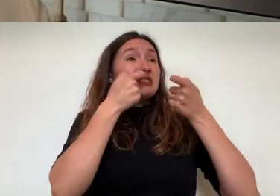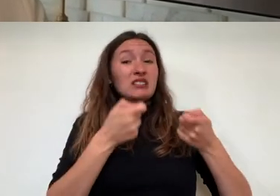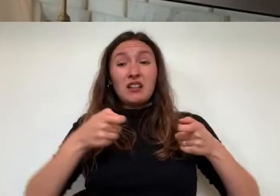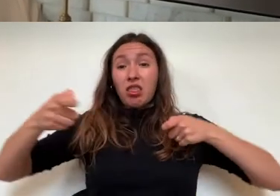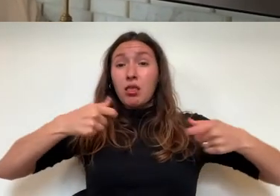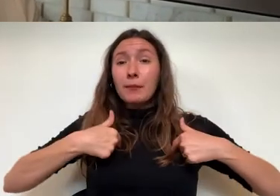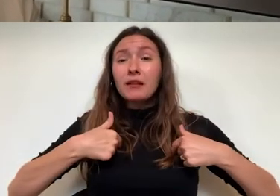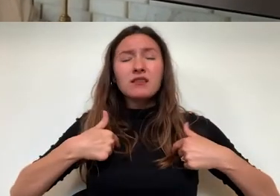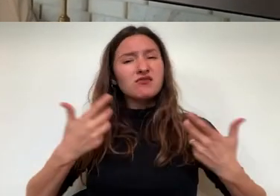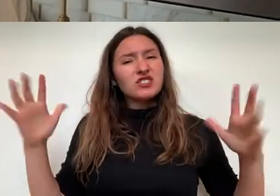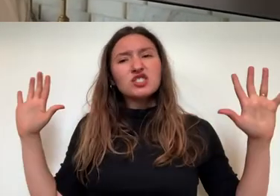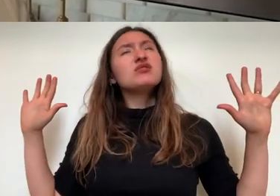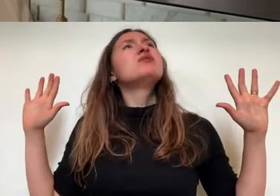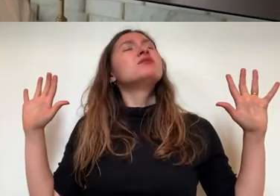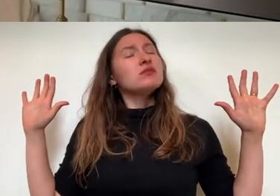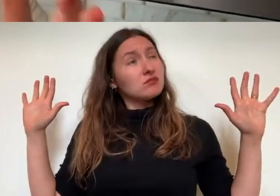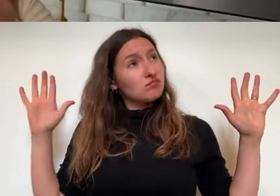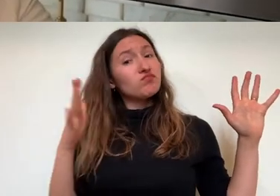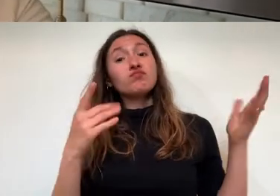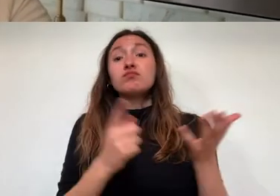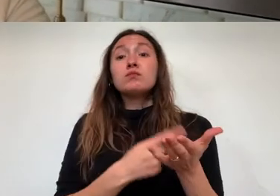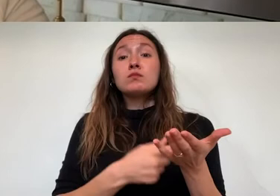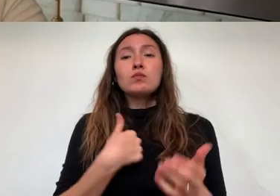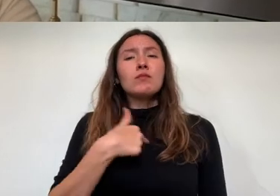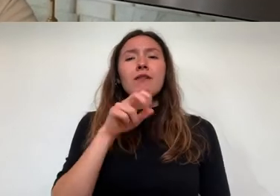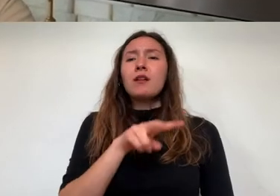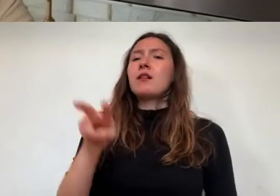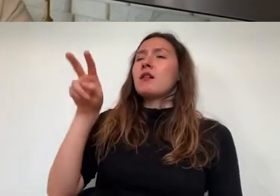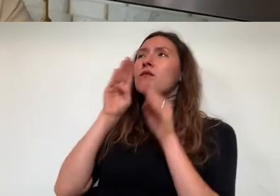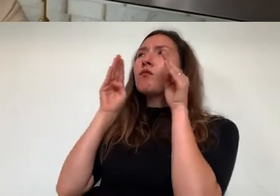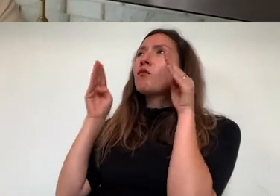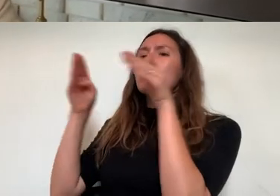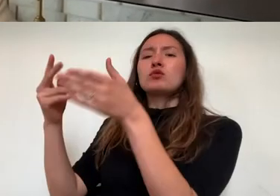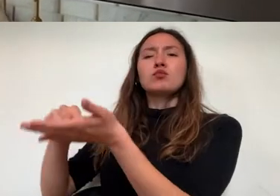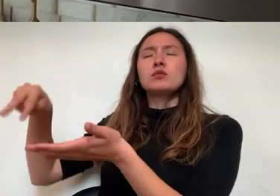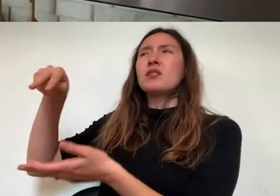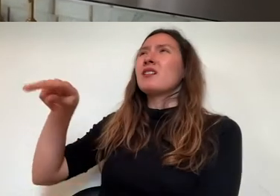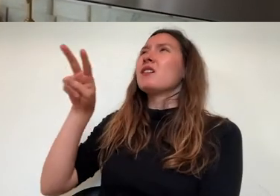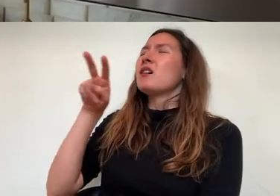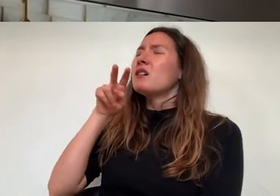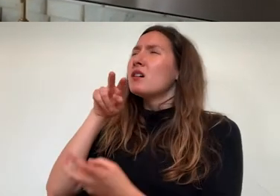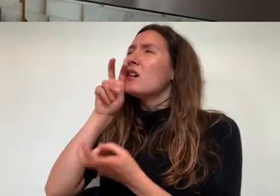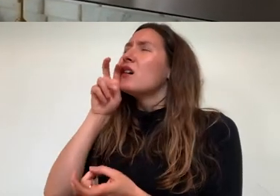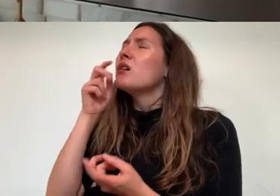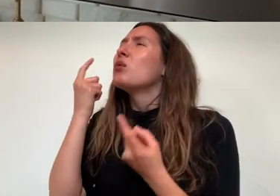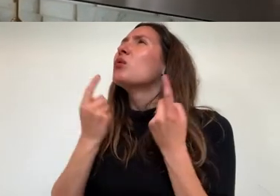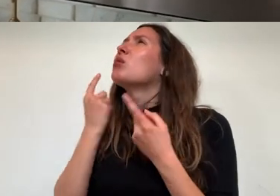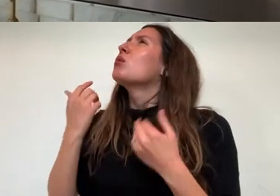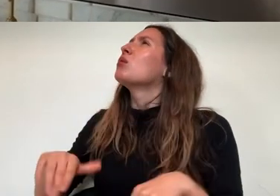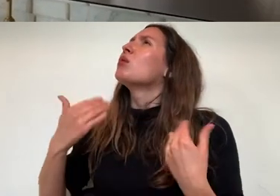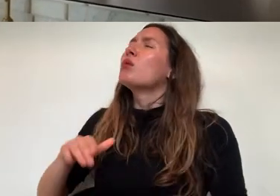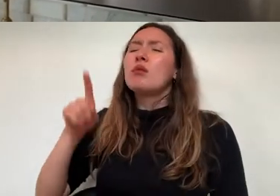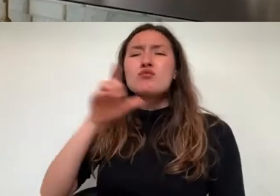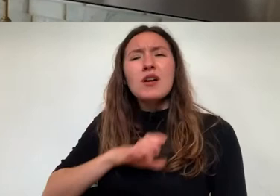sin. And then there are other days in our lives where we have to sit in awe at the empty tomb.